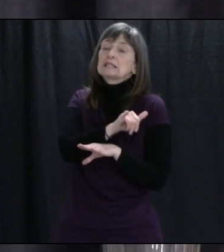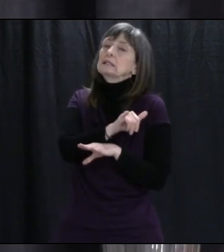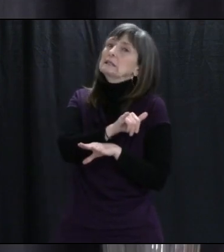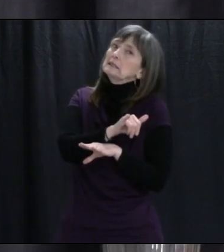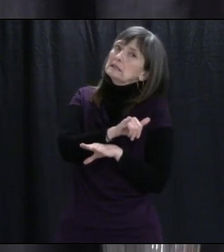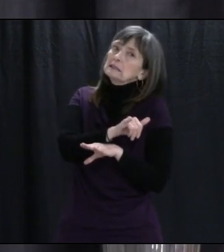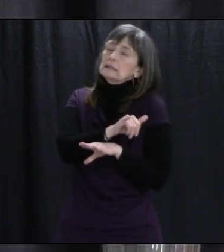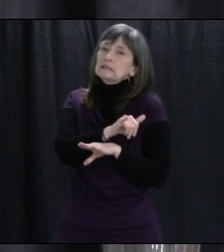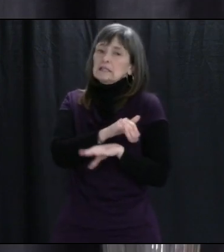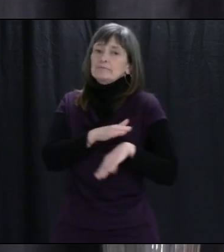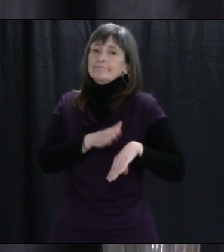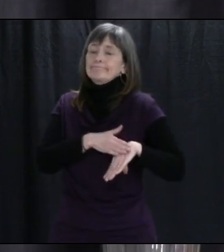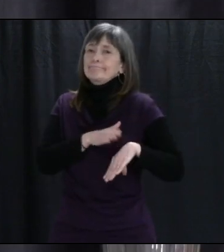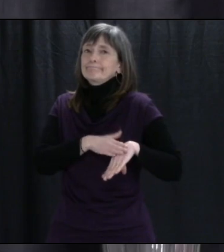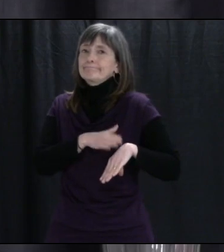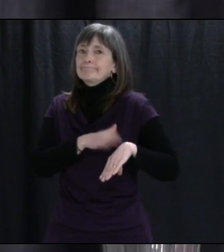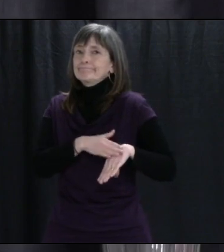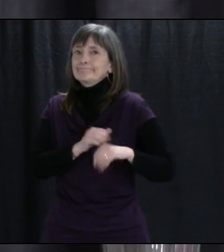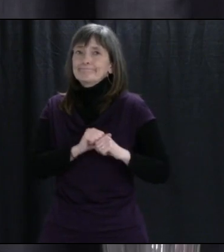the writing is on the wall.